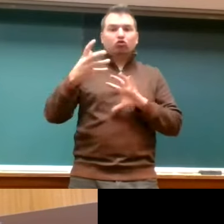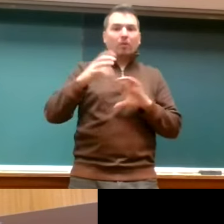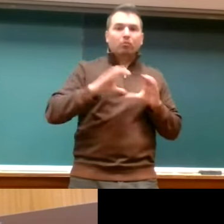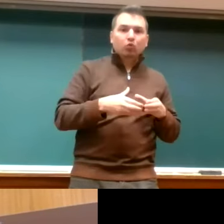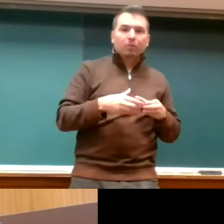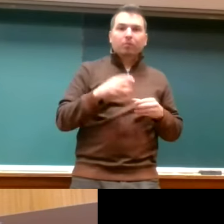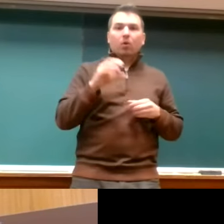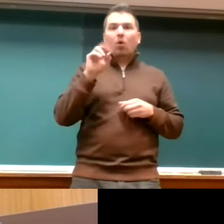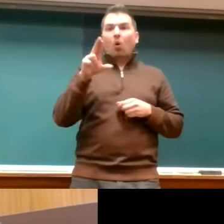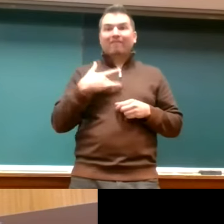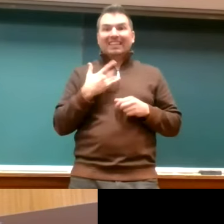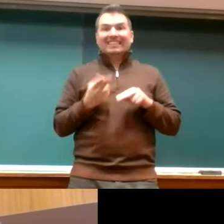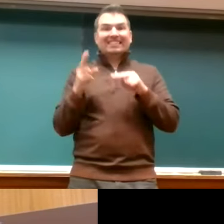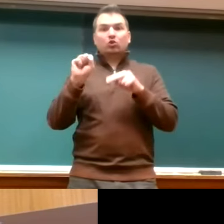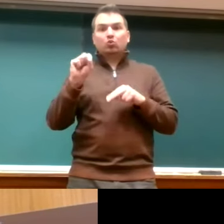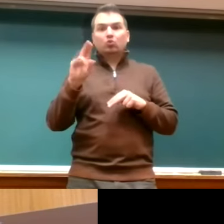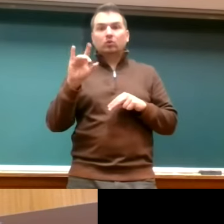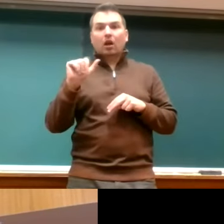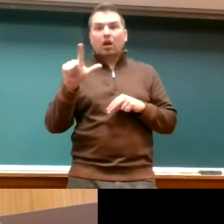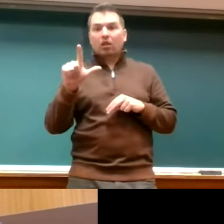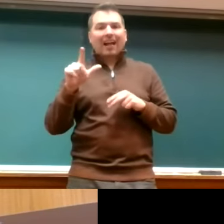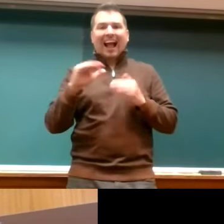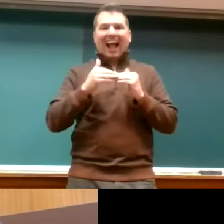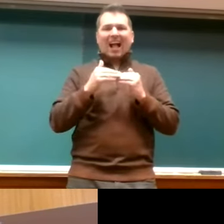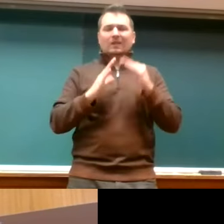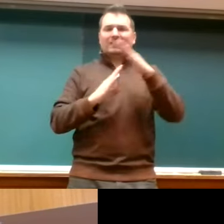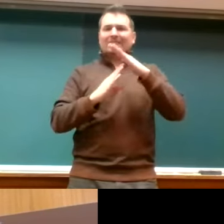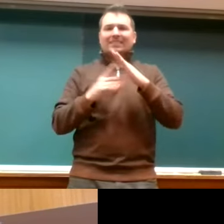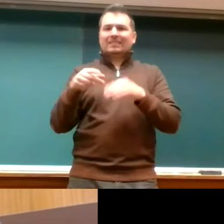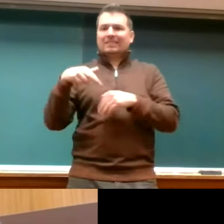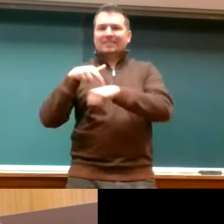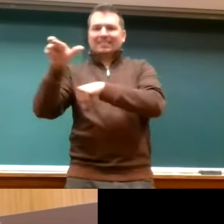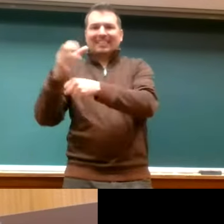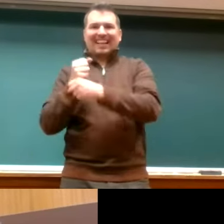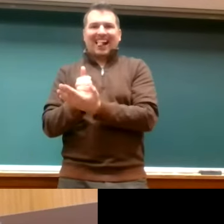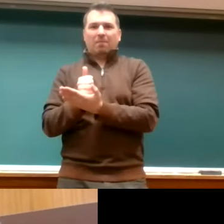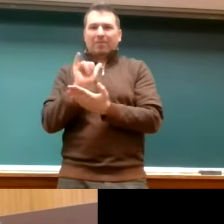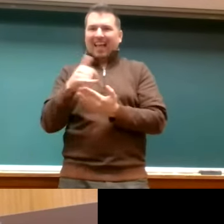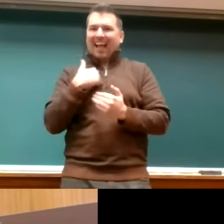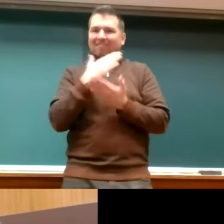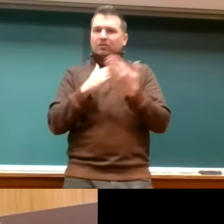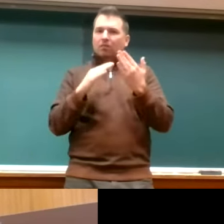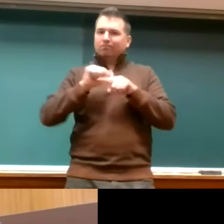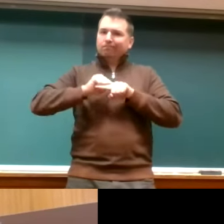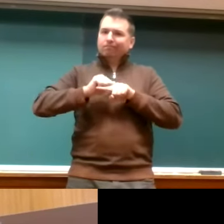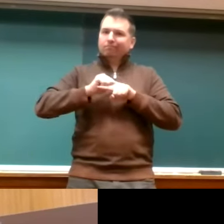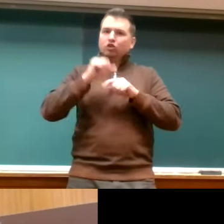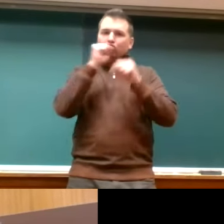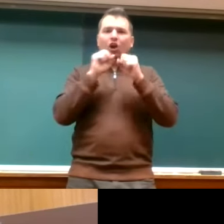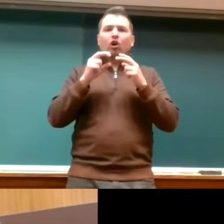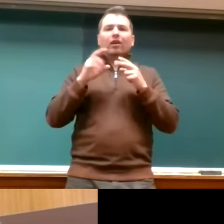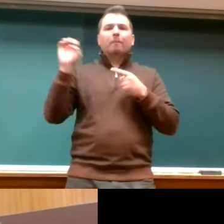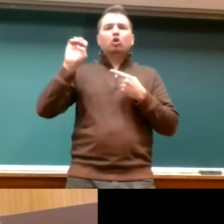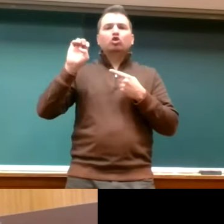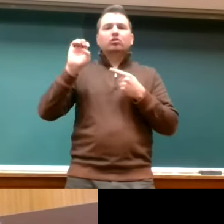they learn to identify that and get help. And then we strategize about what to do. And again, they learn emergency protocols. And